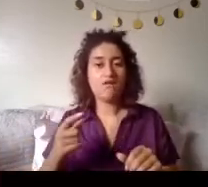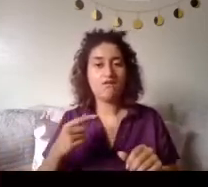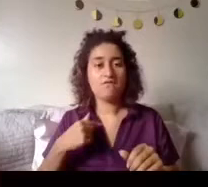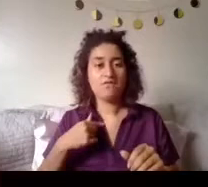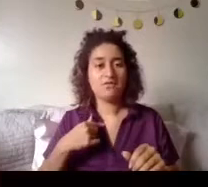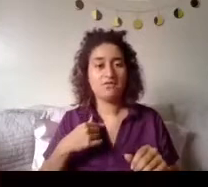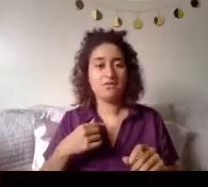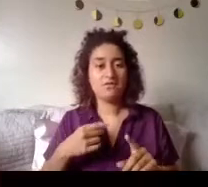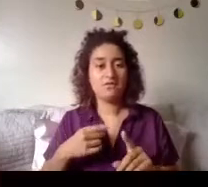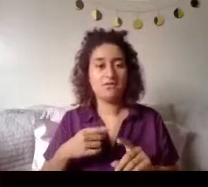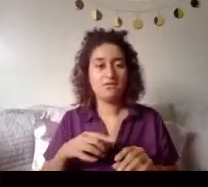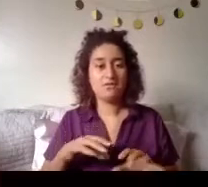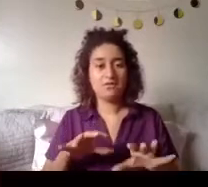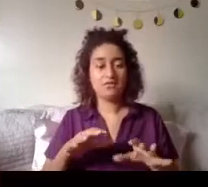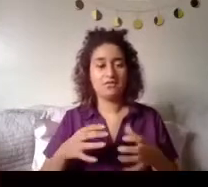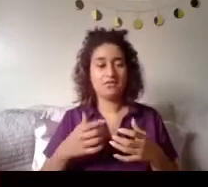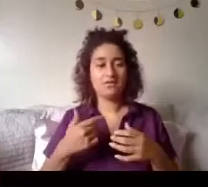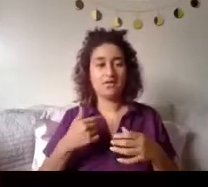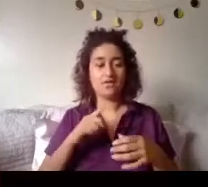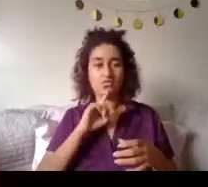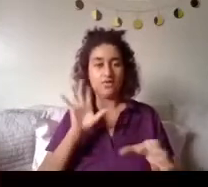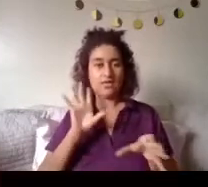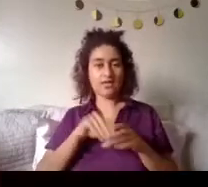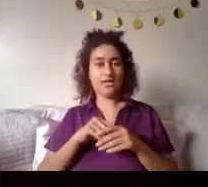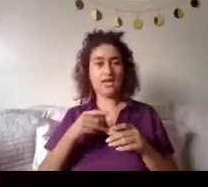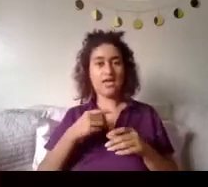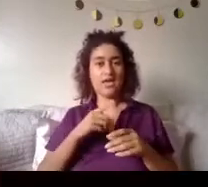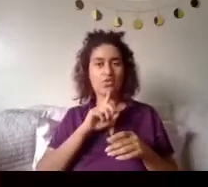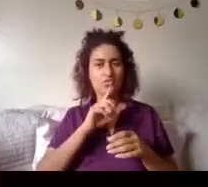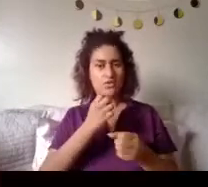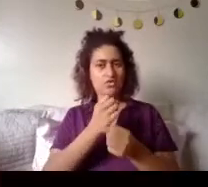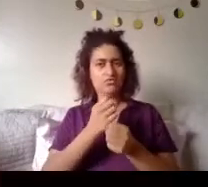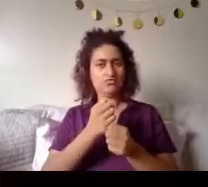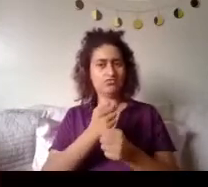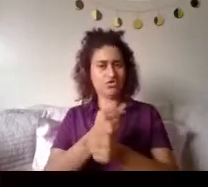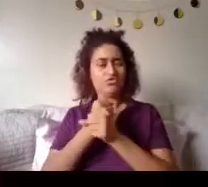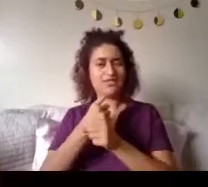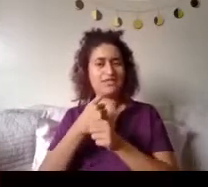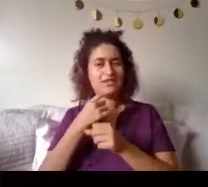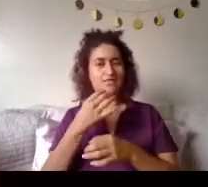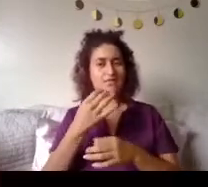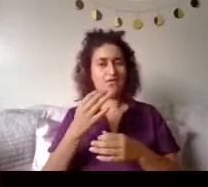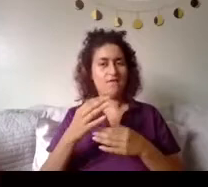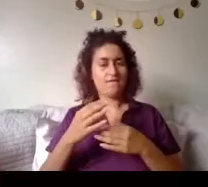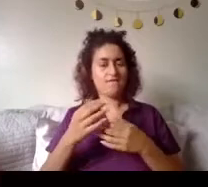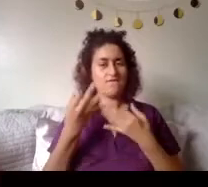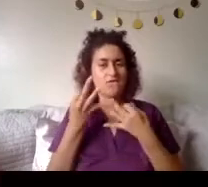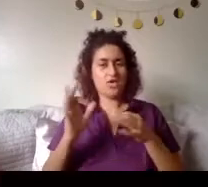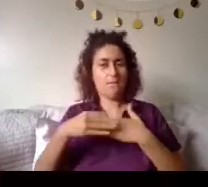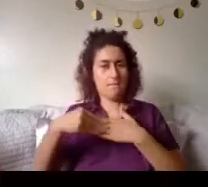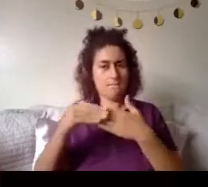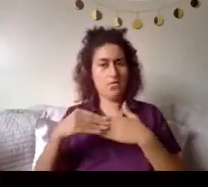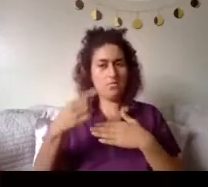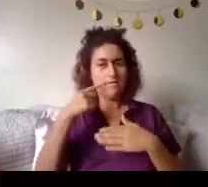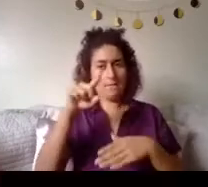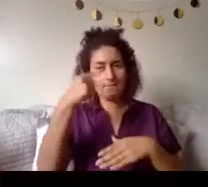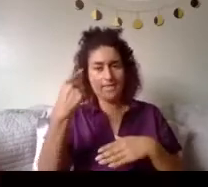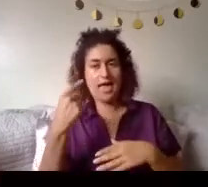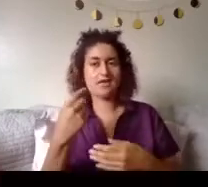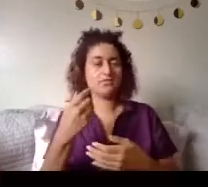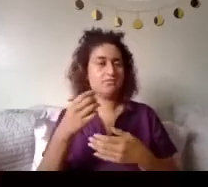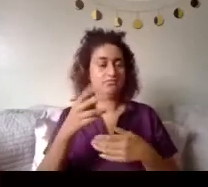relation entails a severe restriction of the freedom of movement of Black and racialized subjects. As